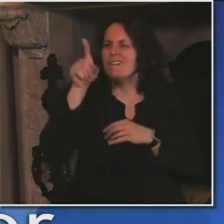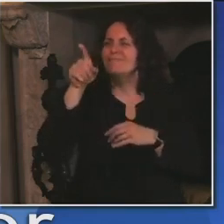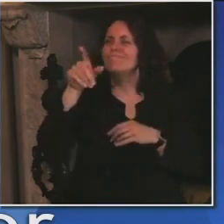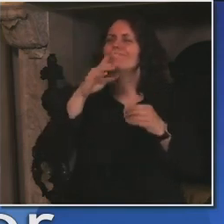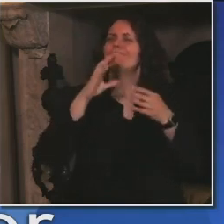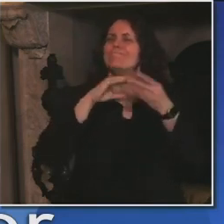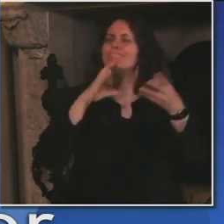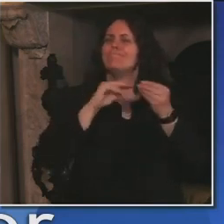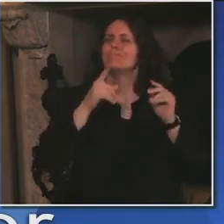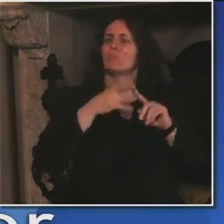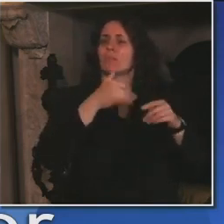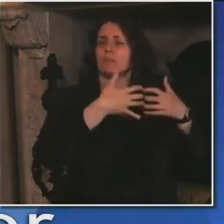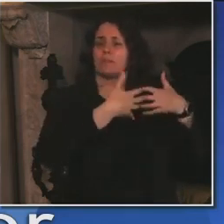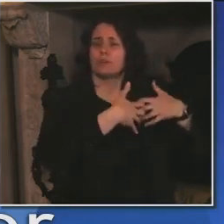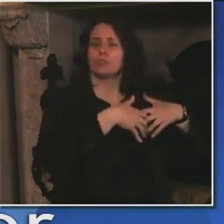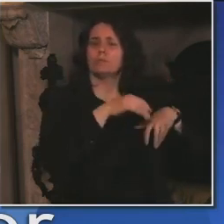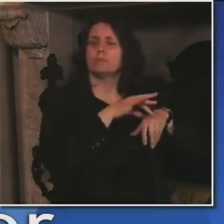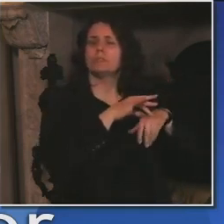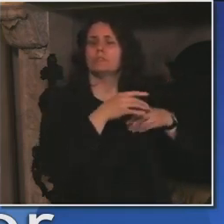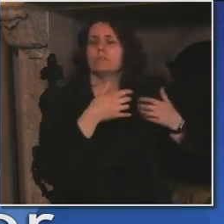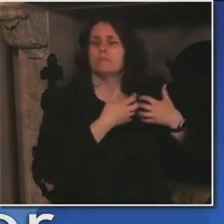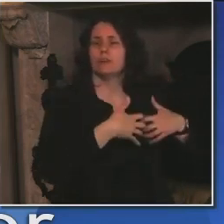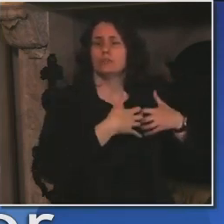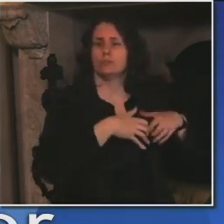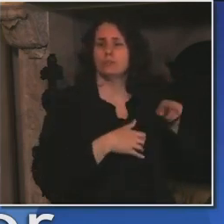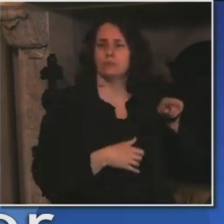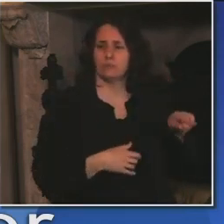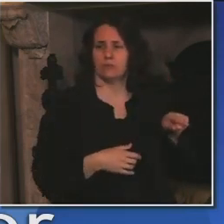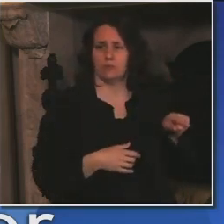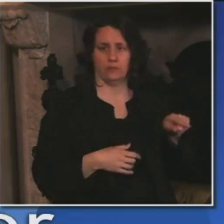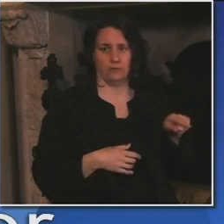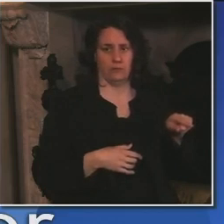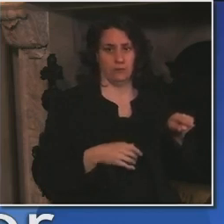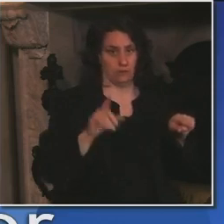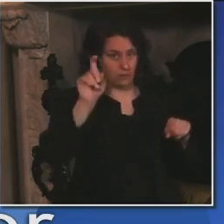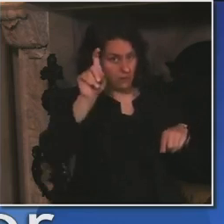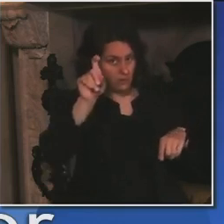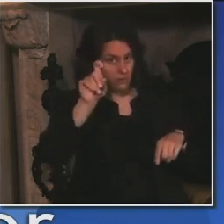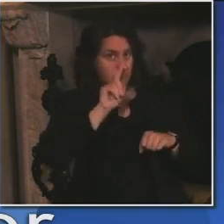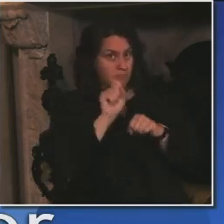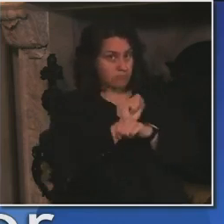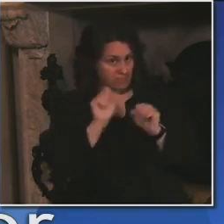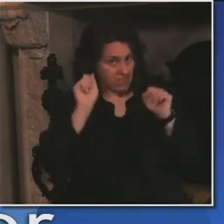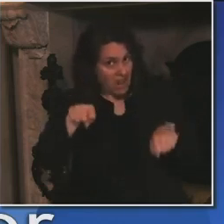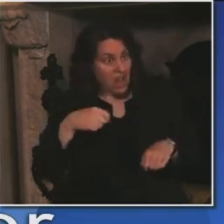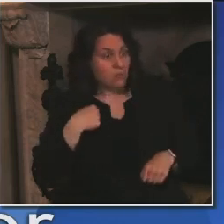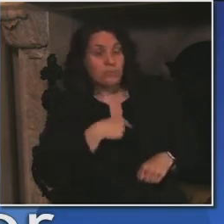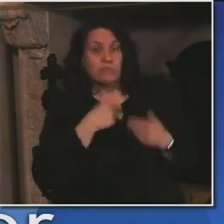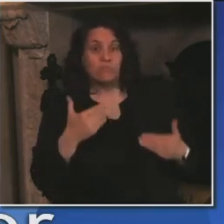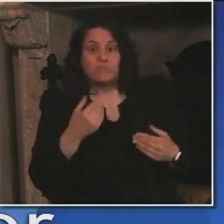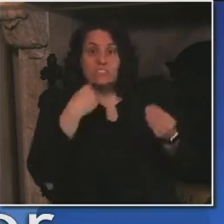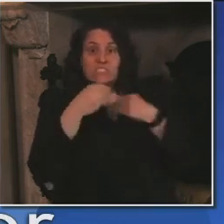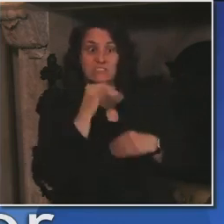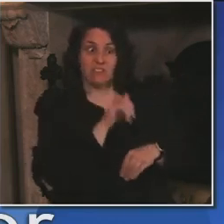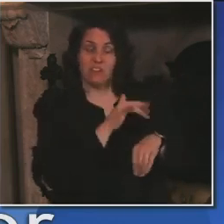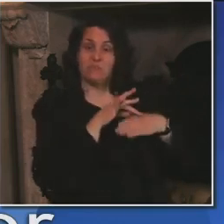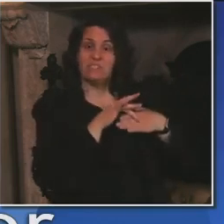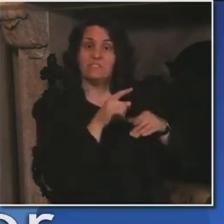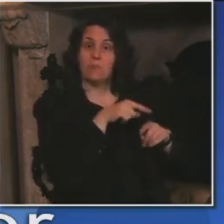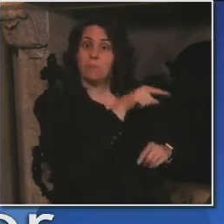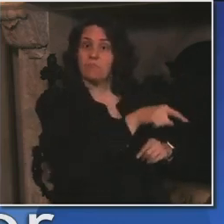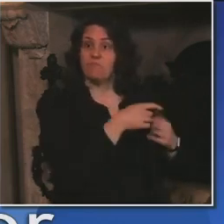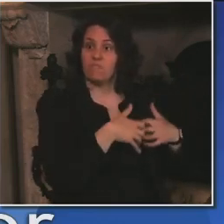who are wondering if it's safe to eat the meat that might have been processed or packaged in plants where there is an outbreak. So I'm wondering if you could talk to me a little